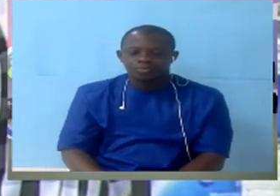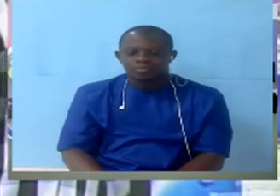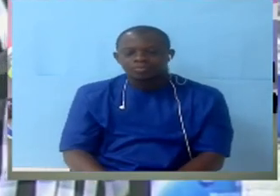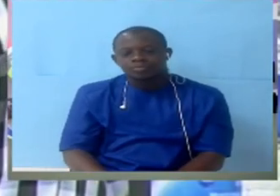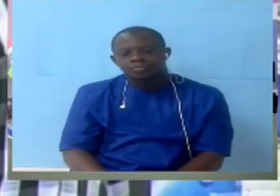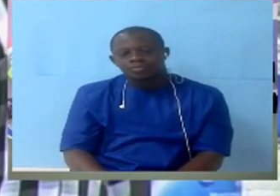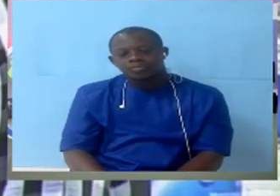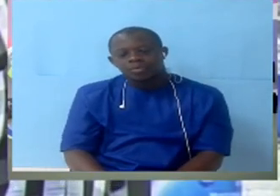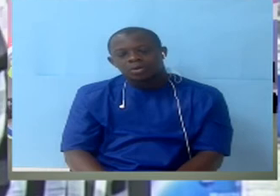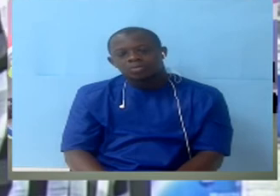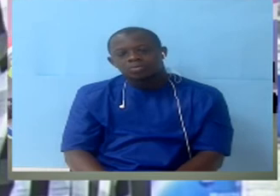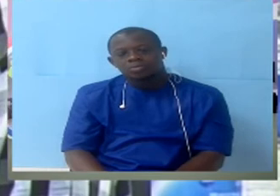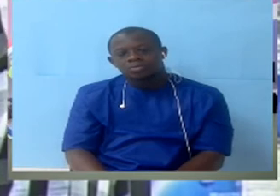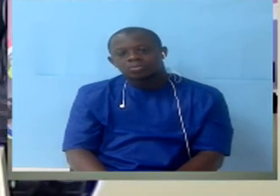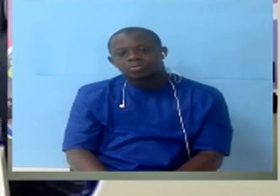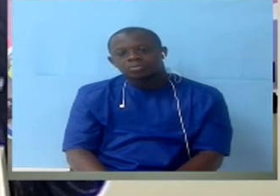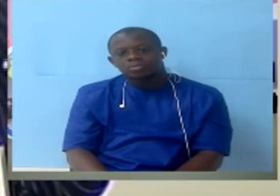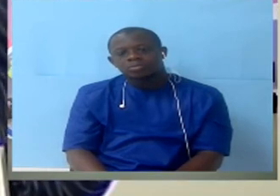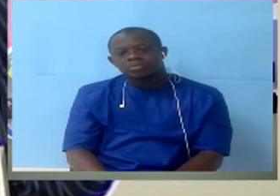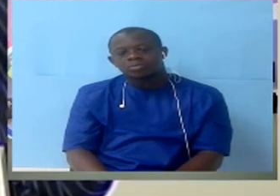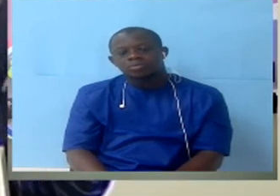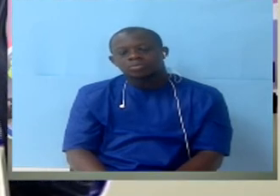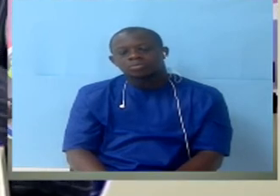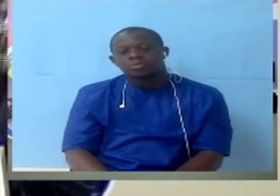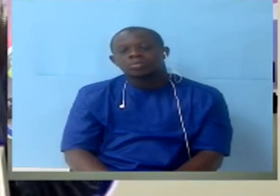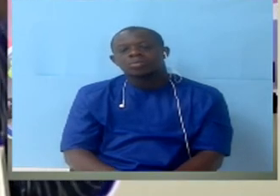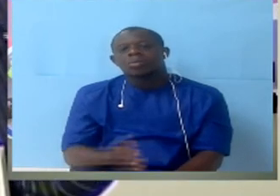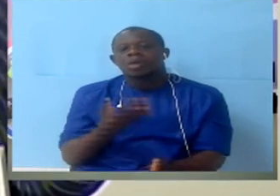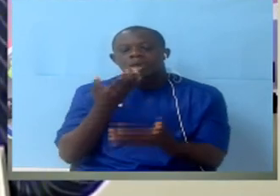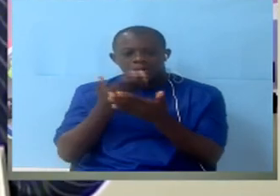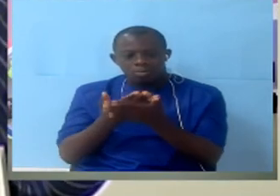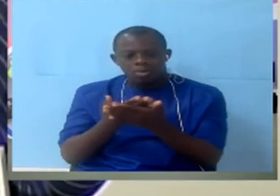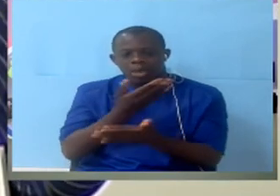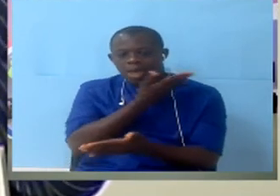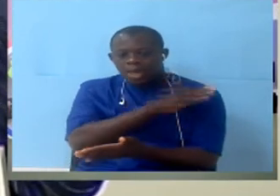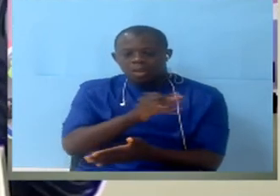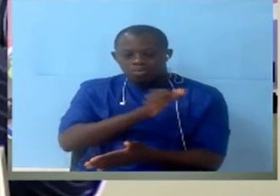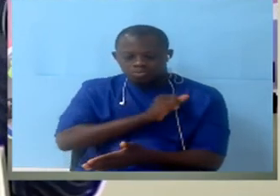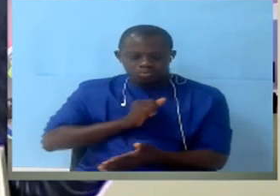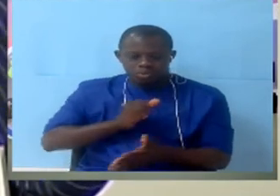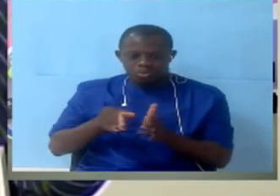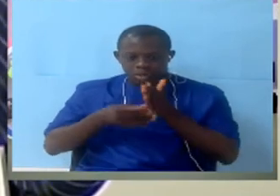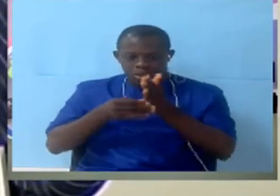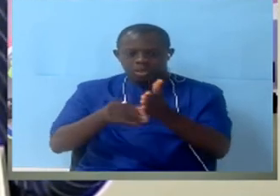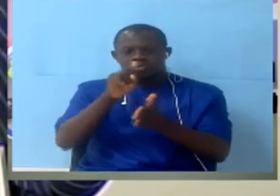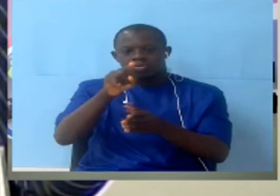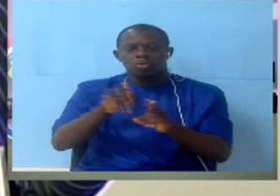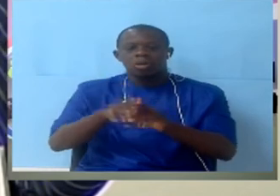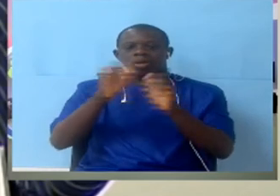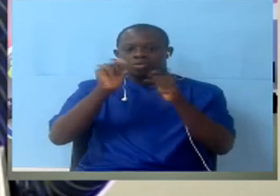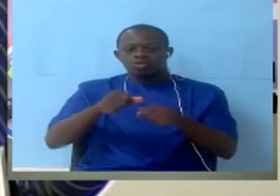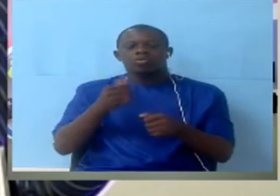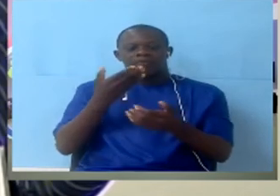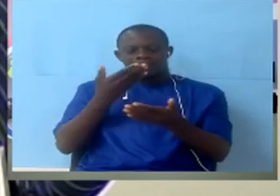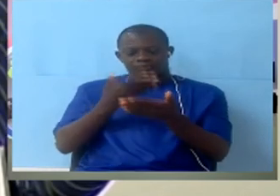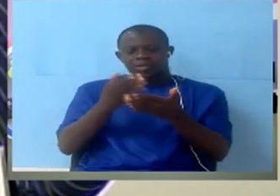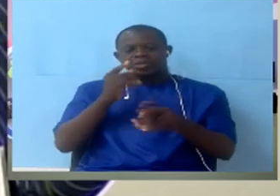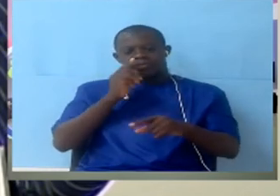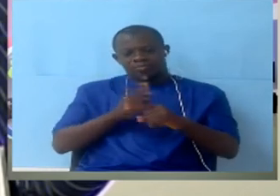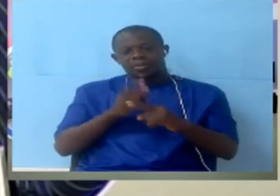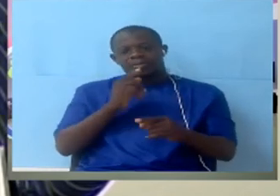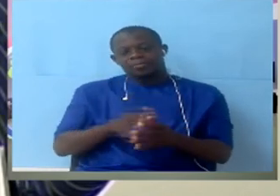for us. So allow us to lead you, and then you would soon